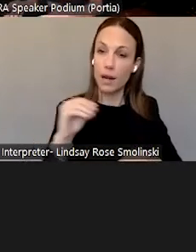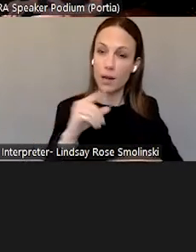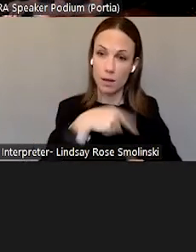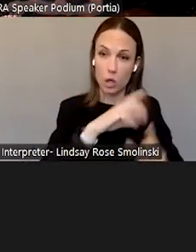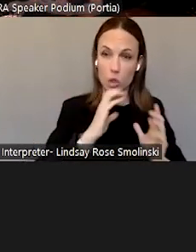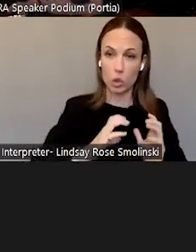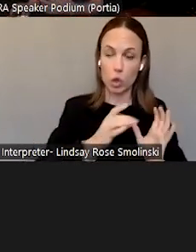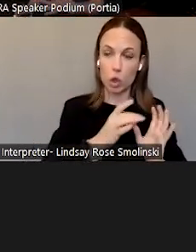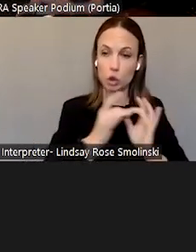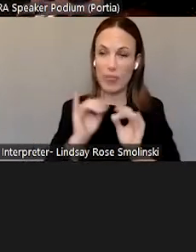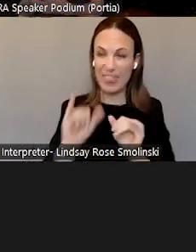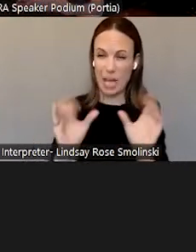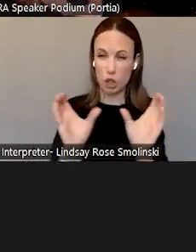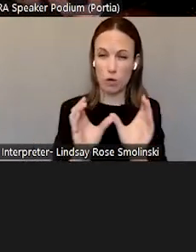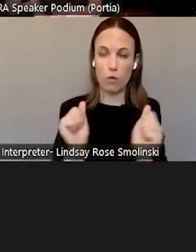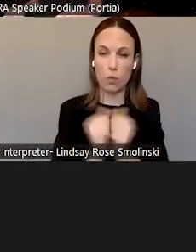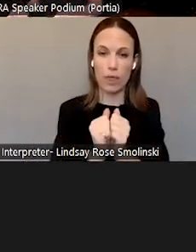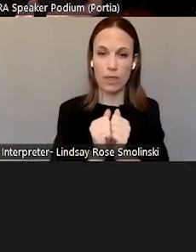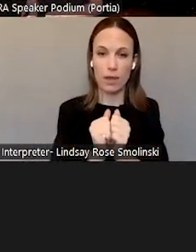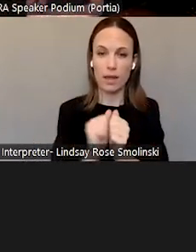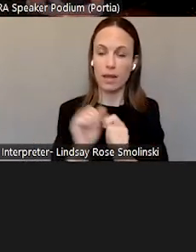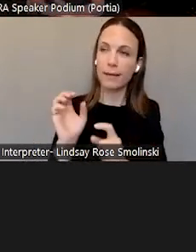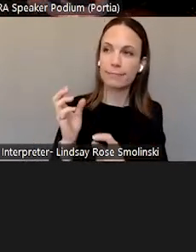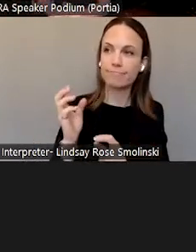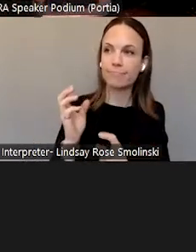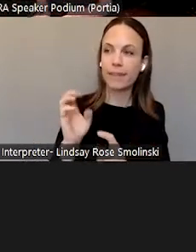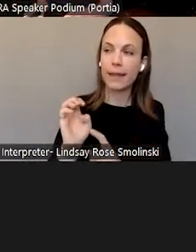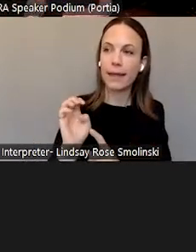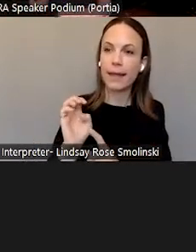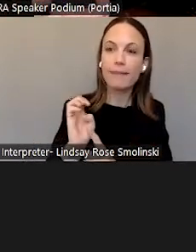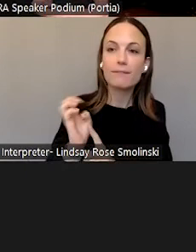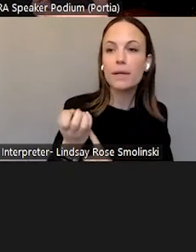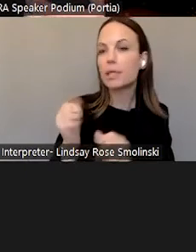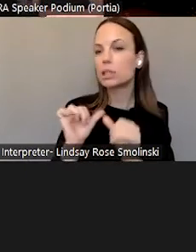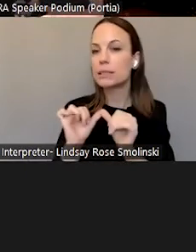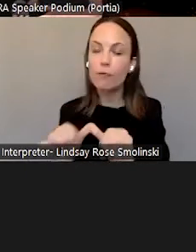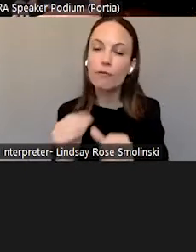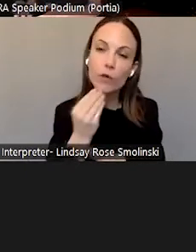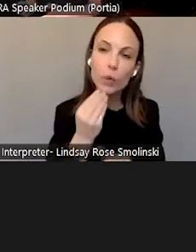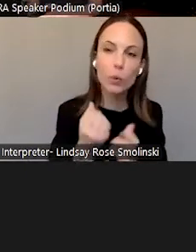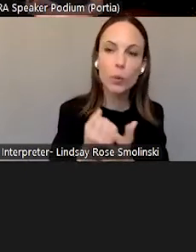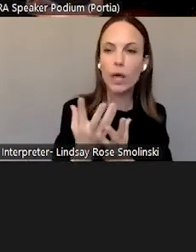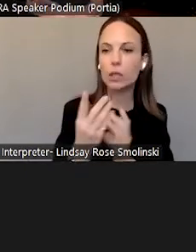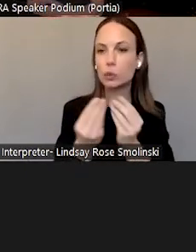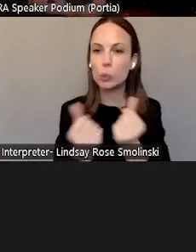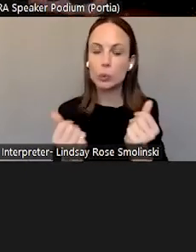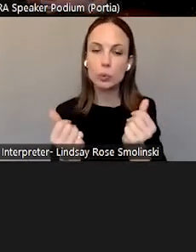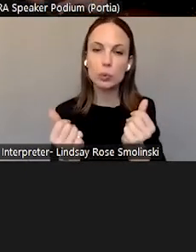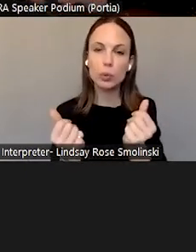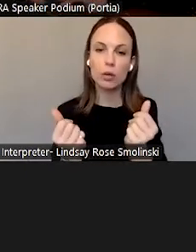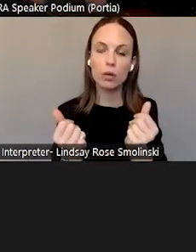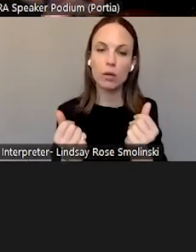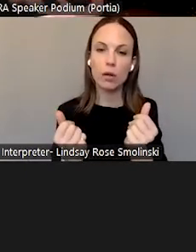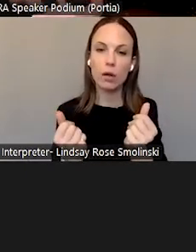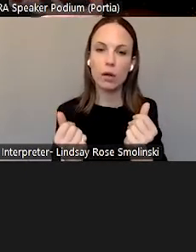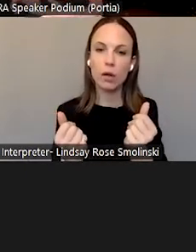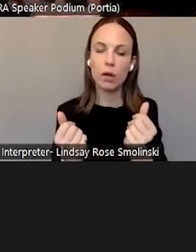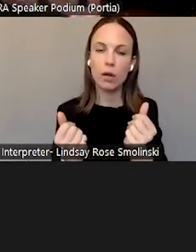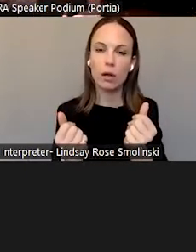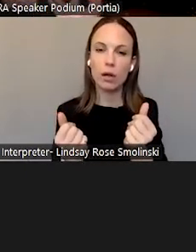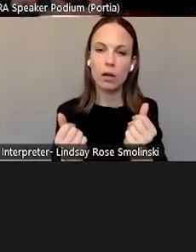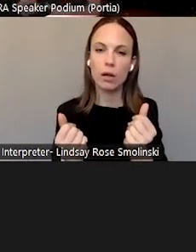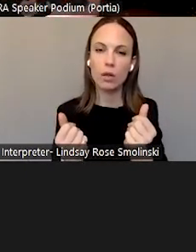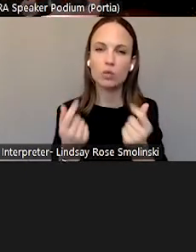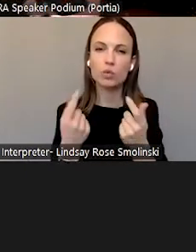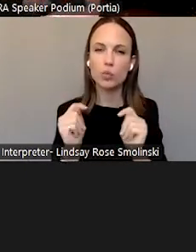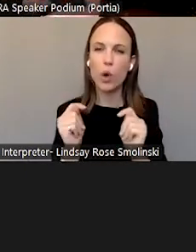this certification with environmental sustainability, food waste solutions, and really kind of bringing